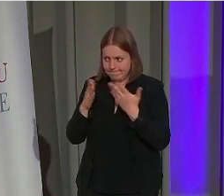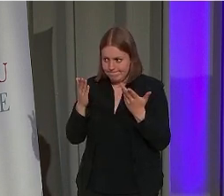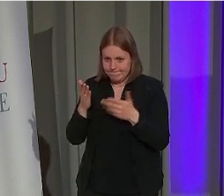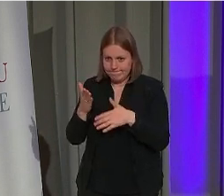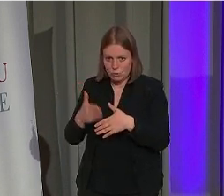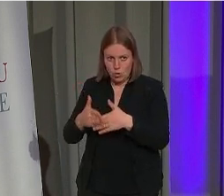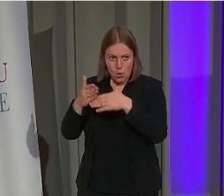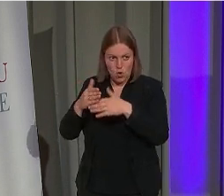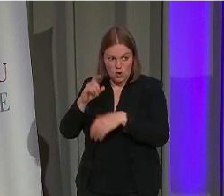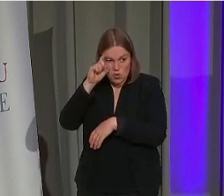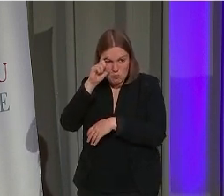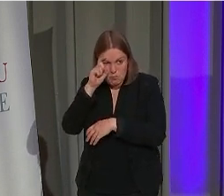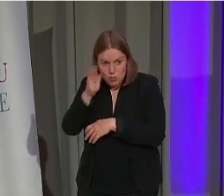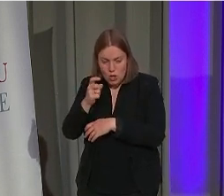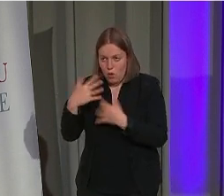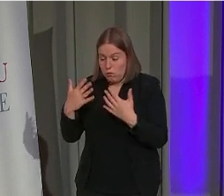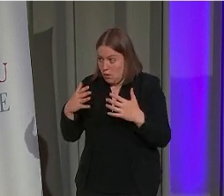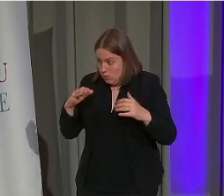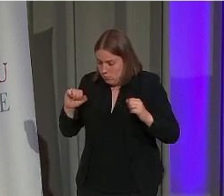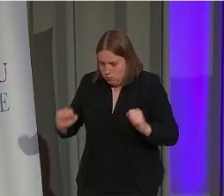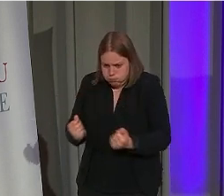to conclude that the building is